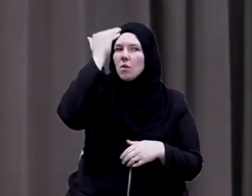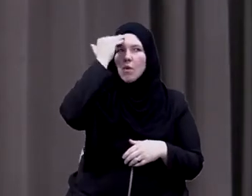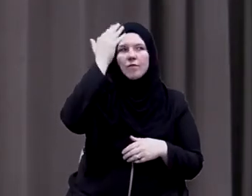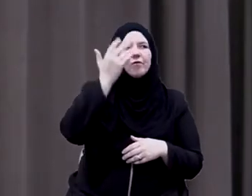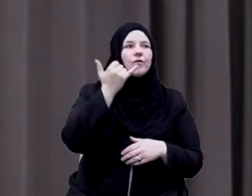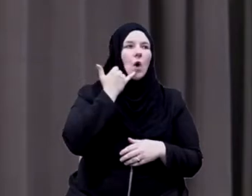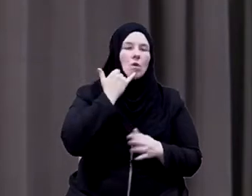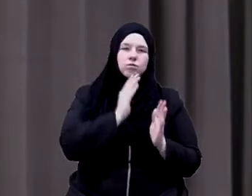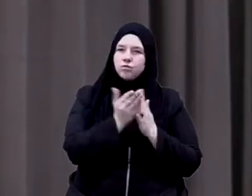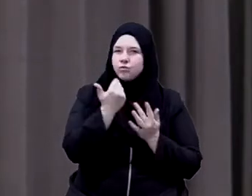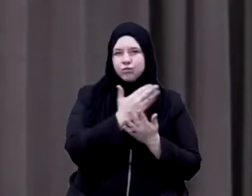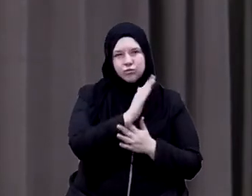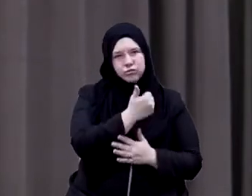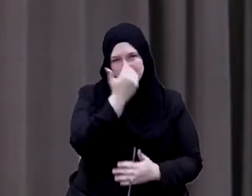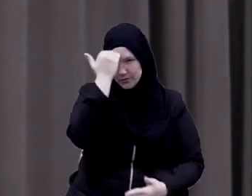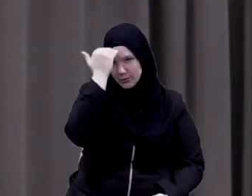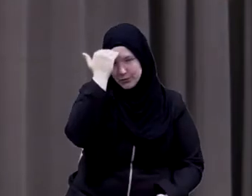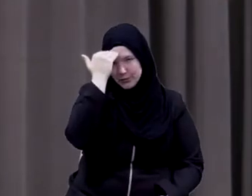you do.